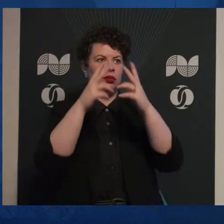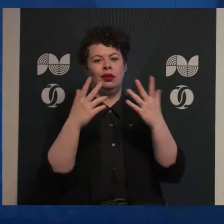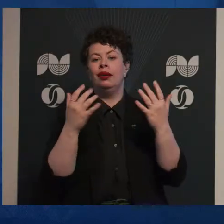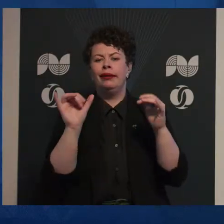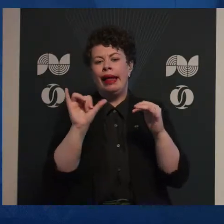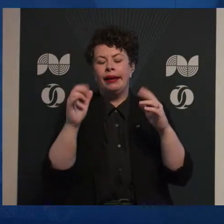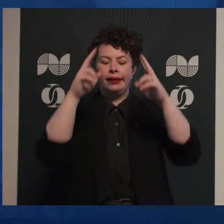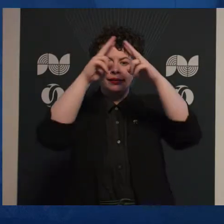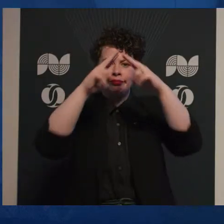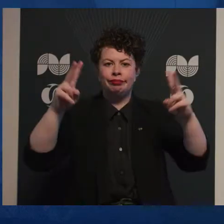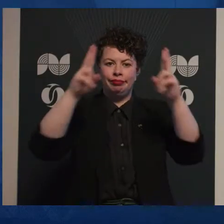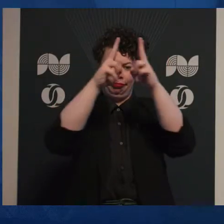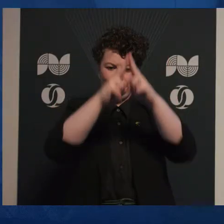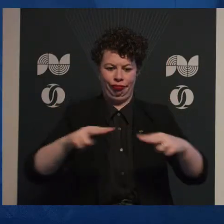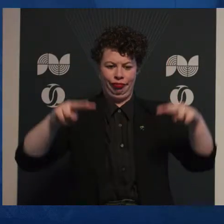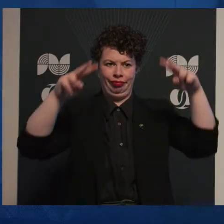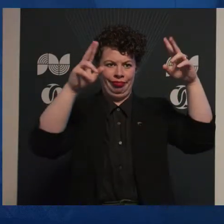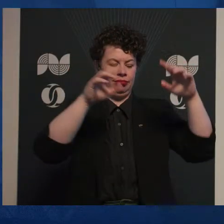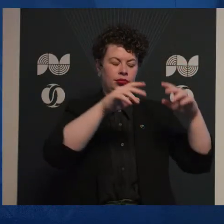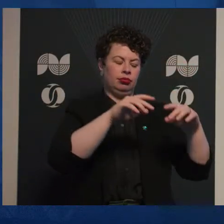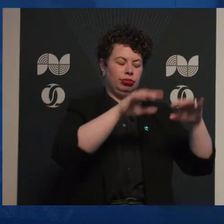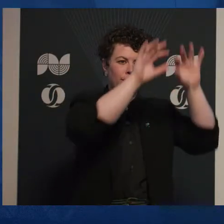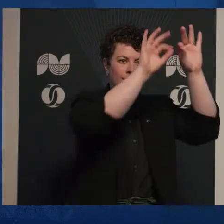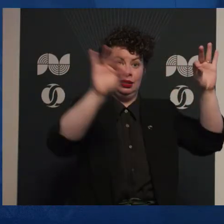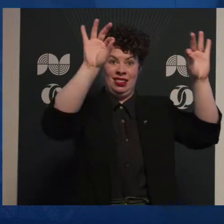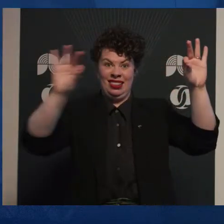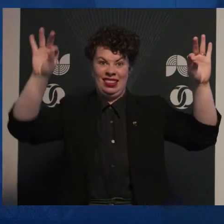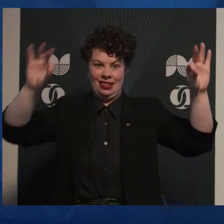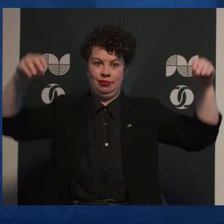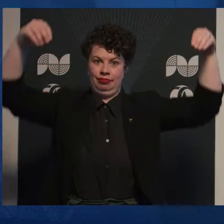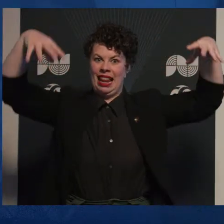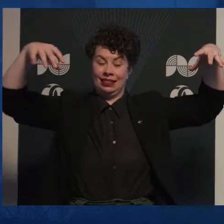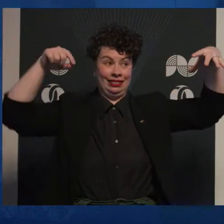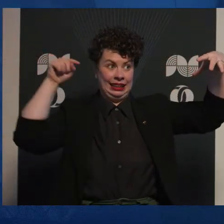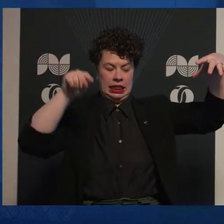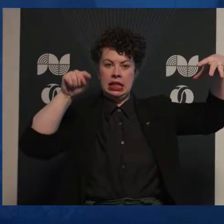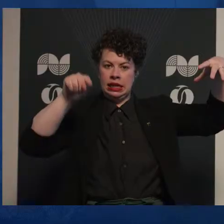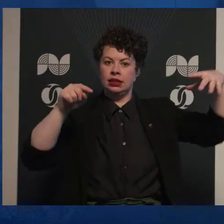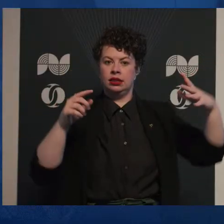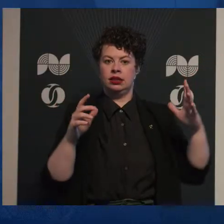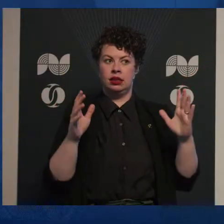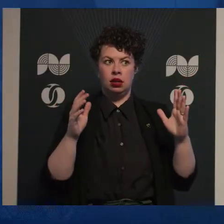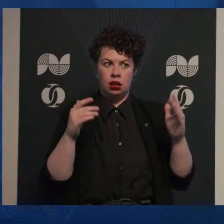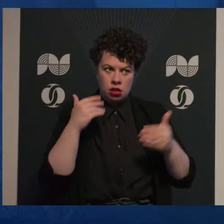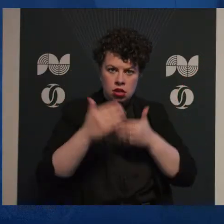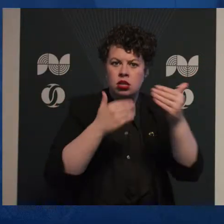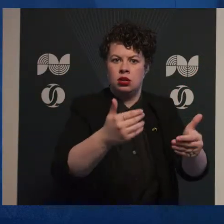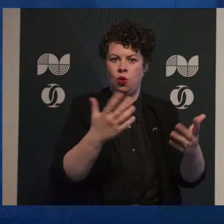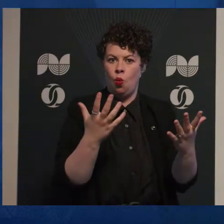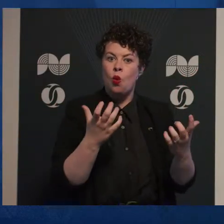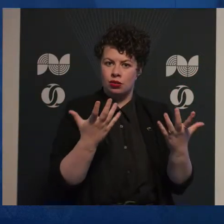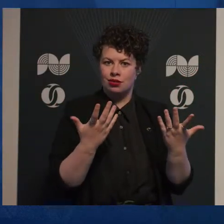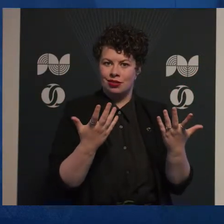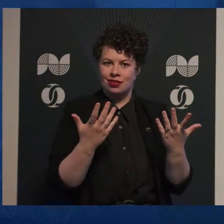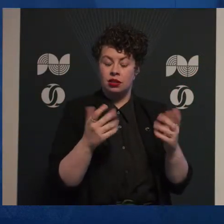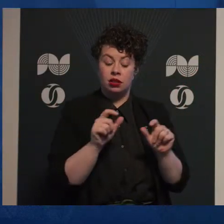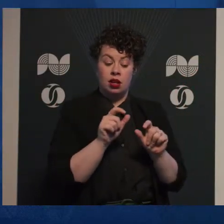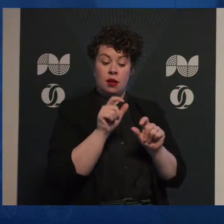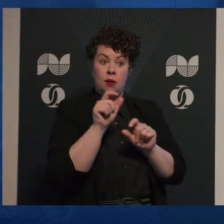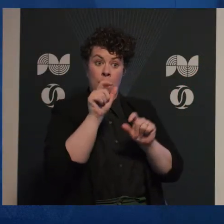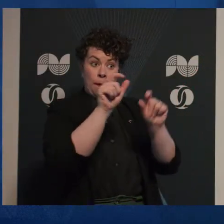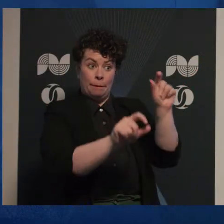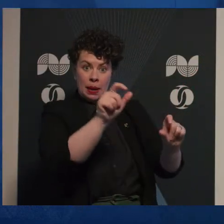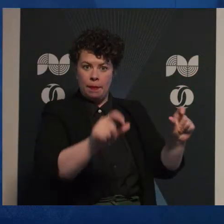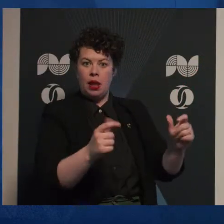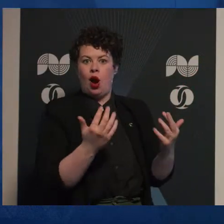I mean, they've been stalling, and we need to be open about that. They're not moving at the pace that they should be. And the citizens and the businesses, they're all